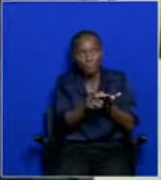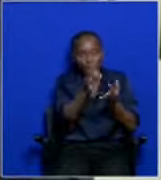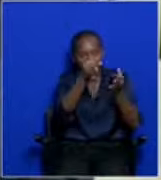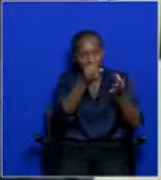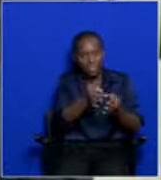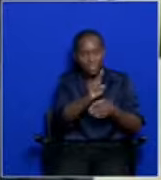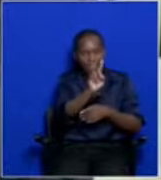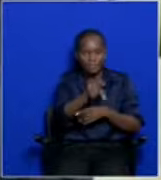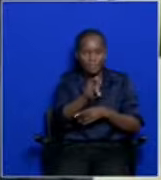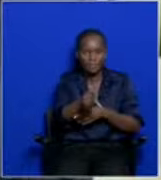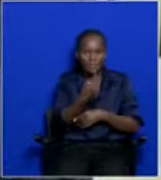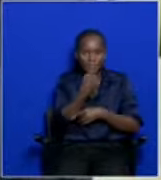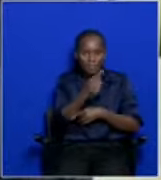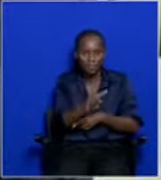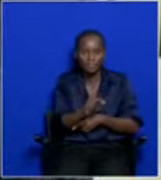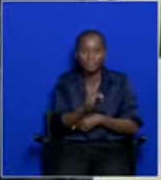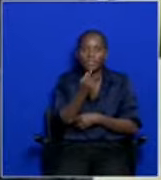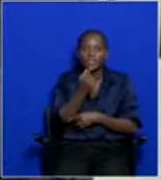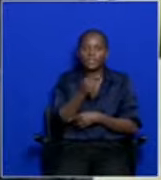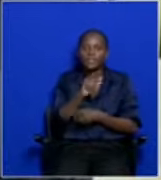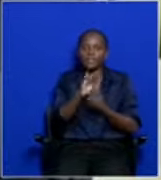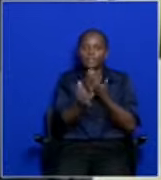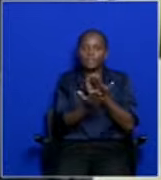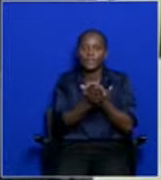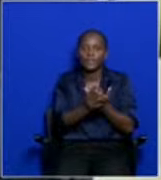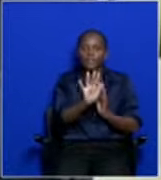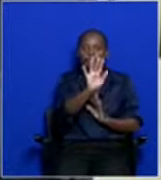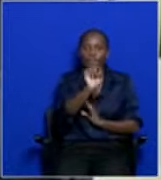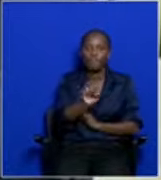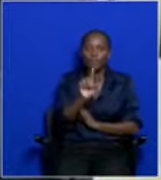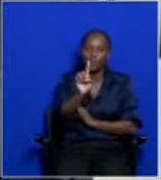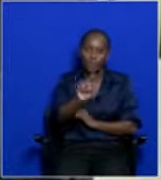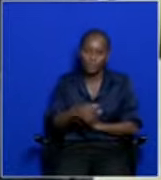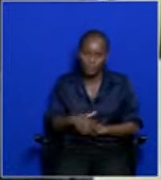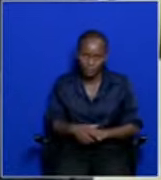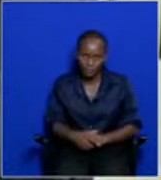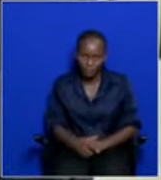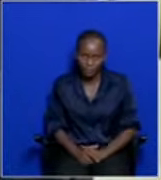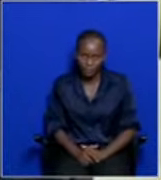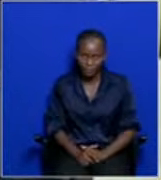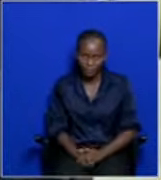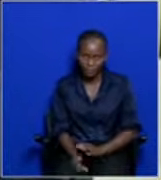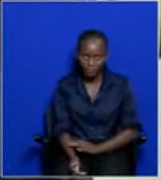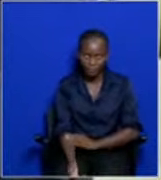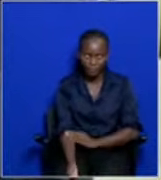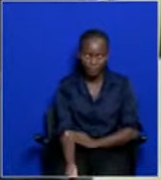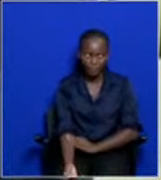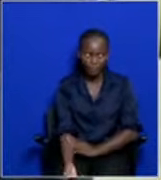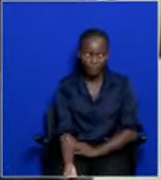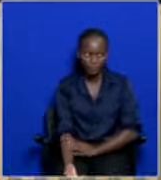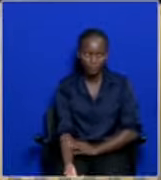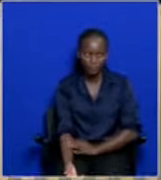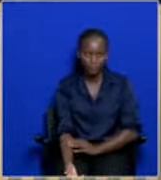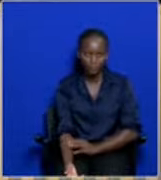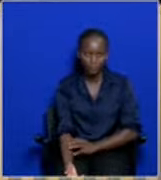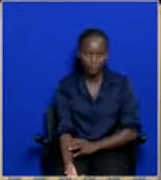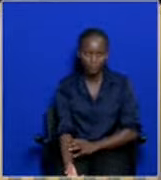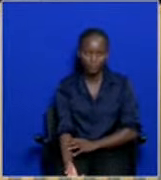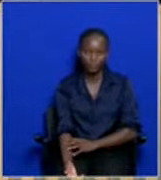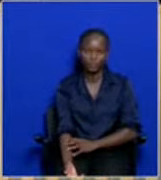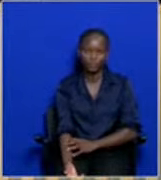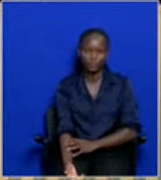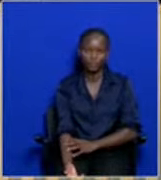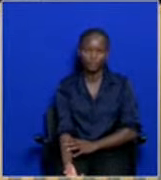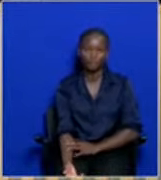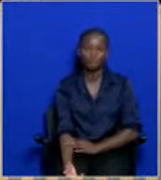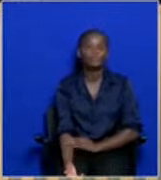Okay. Now, before we go to the reports that you reference